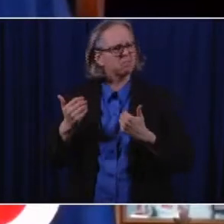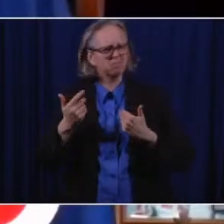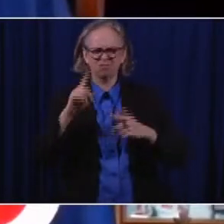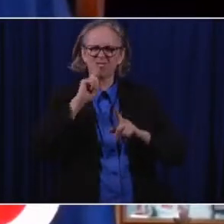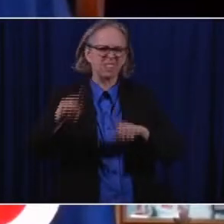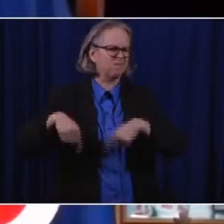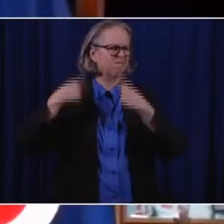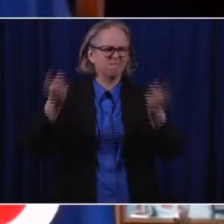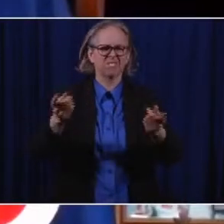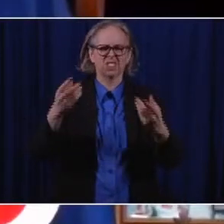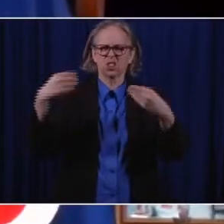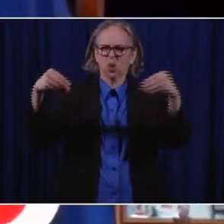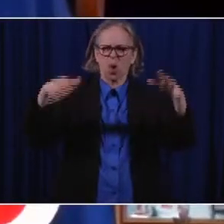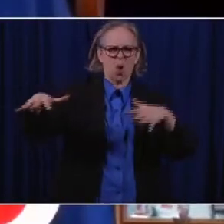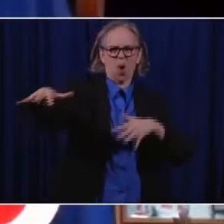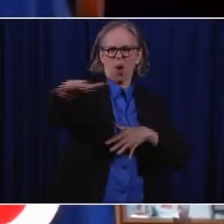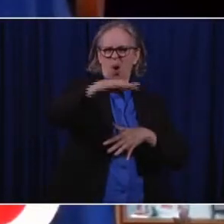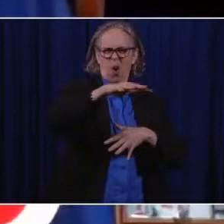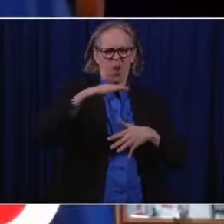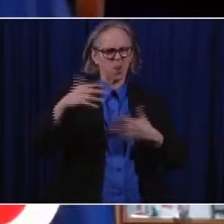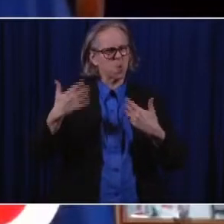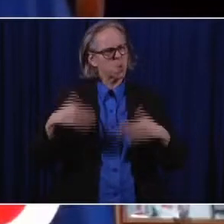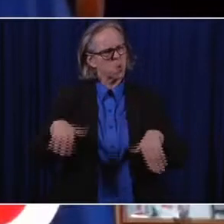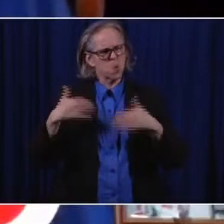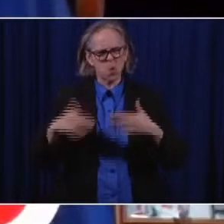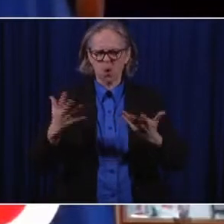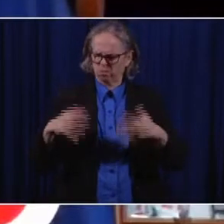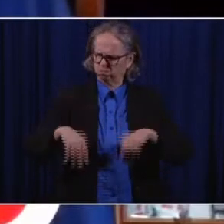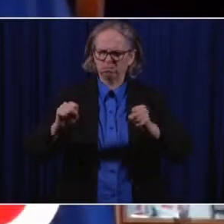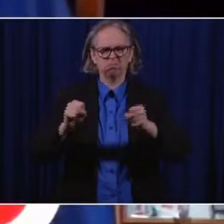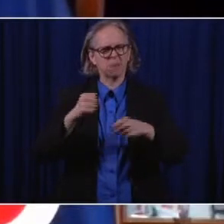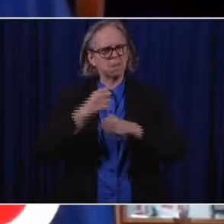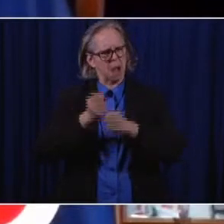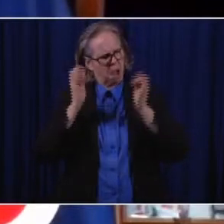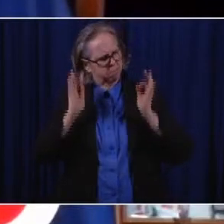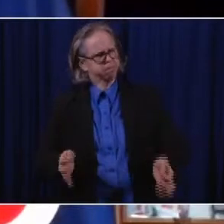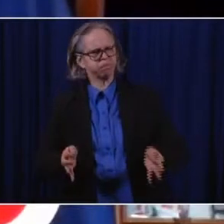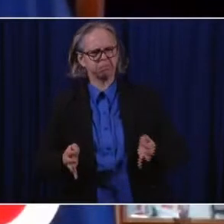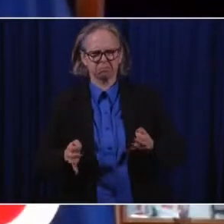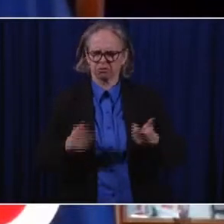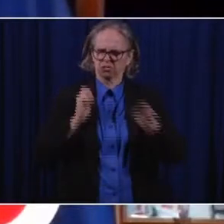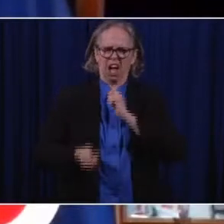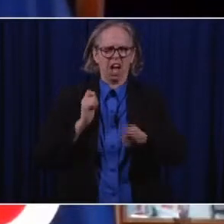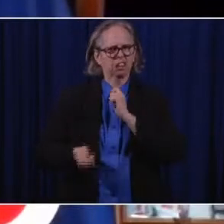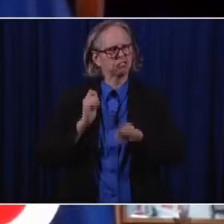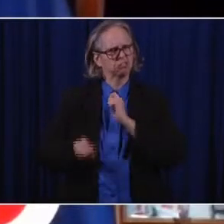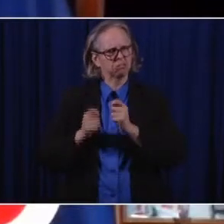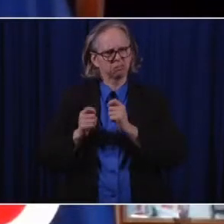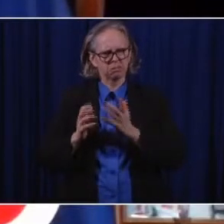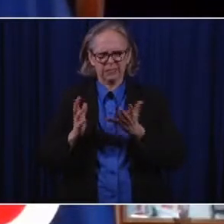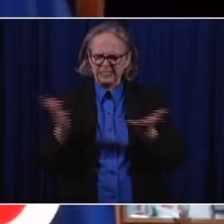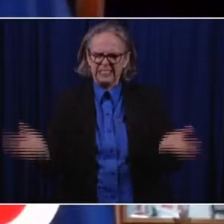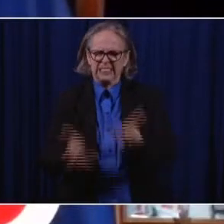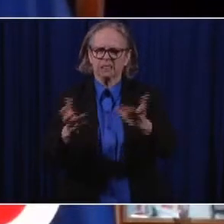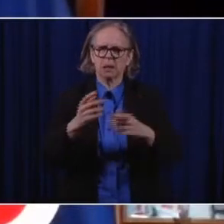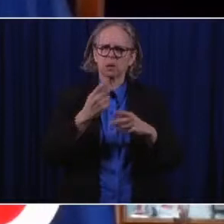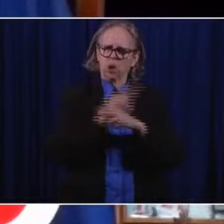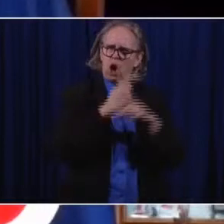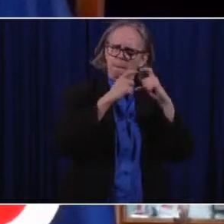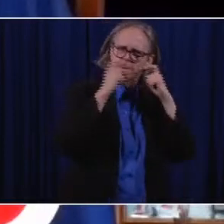And as we see the mask compliance is up, they are owning, trying to improve that. So this